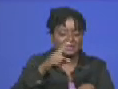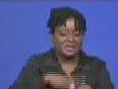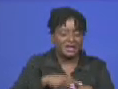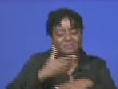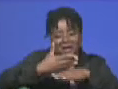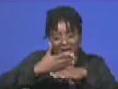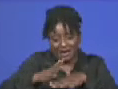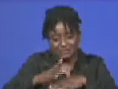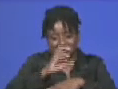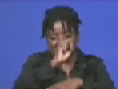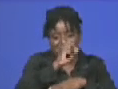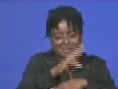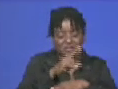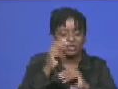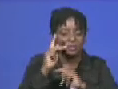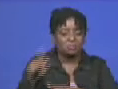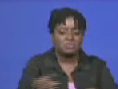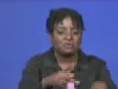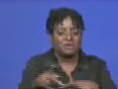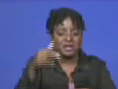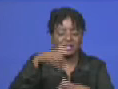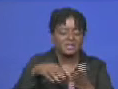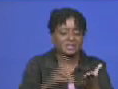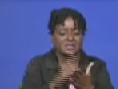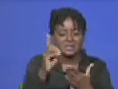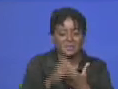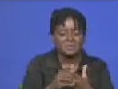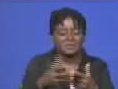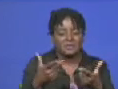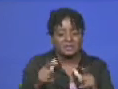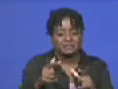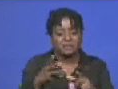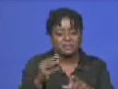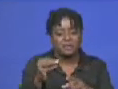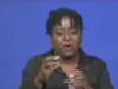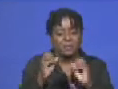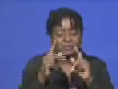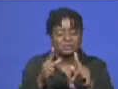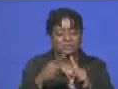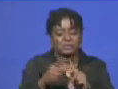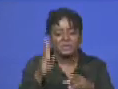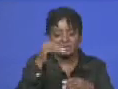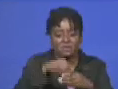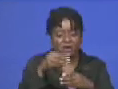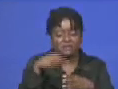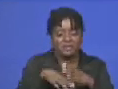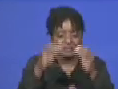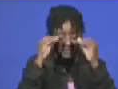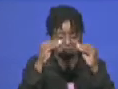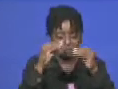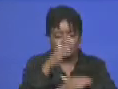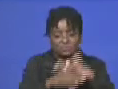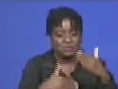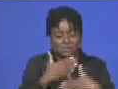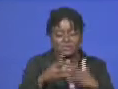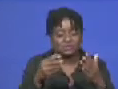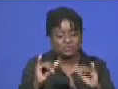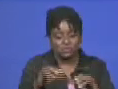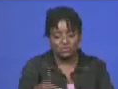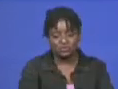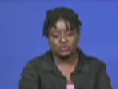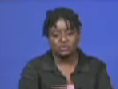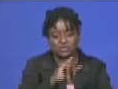December to allow them the opportunity to be involved in the necessary mentoring process during the juniors' preparation